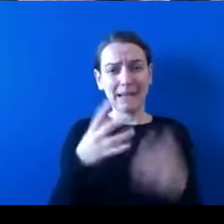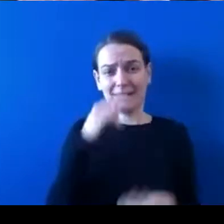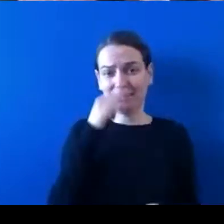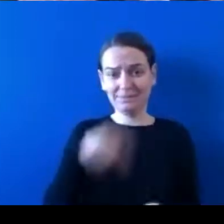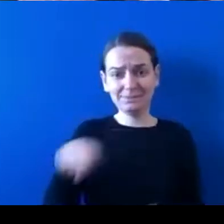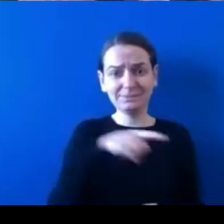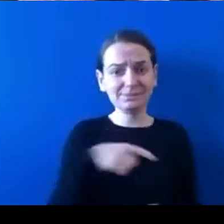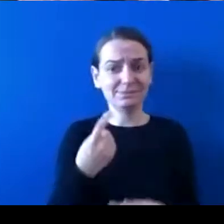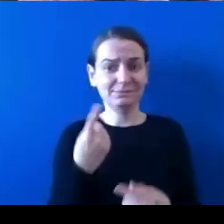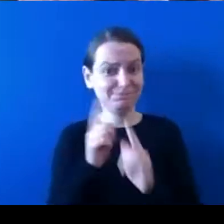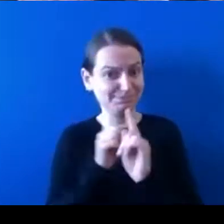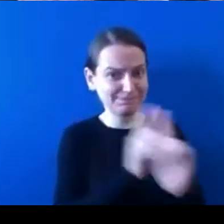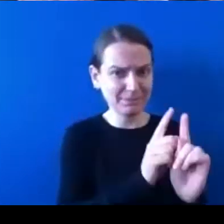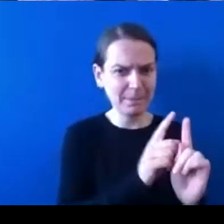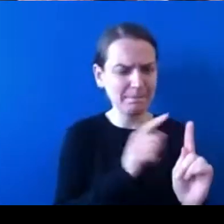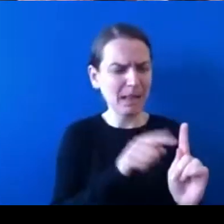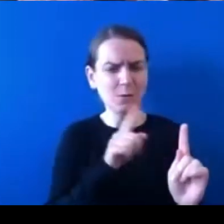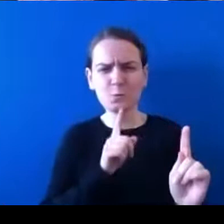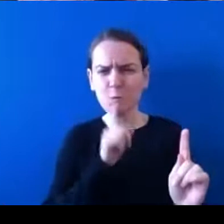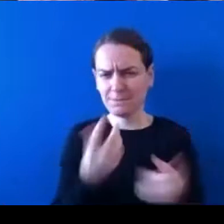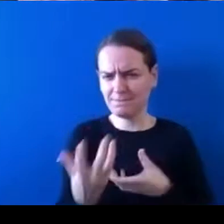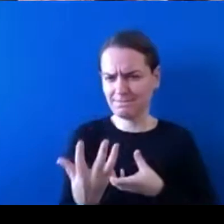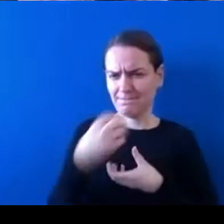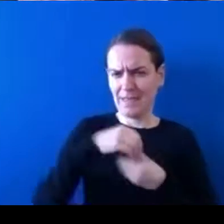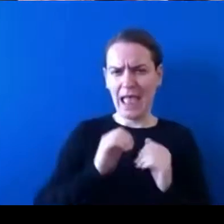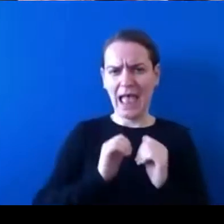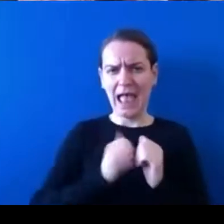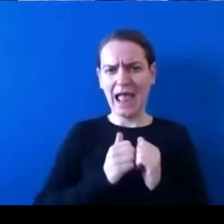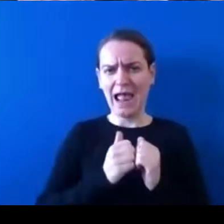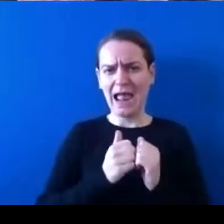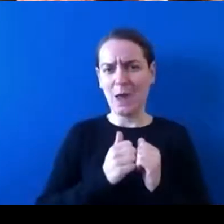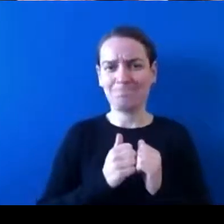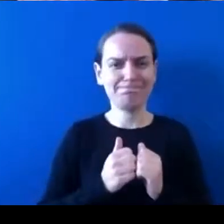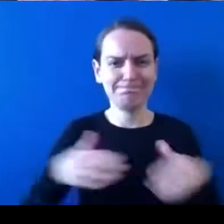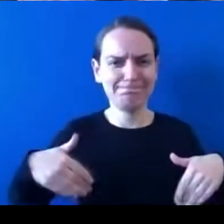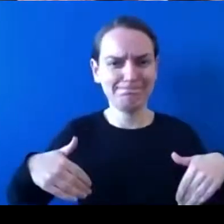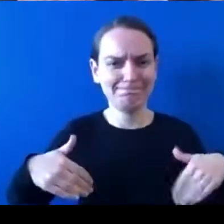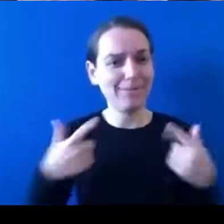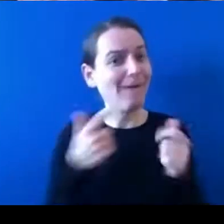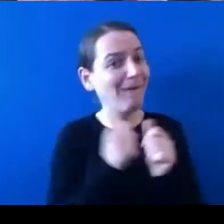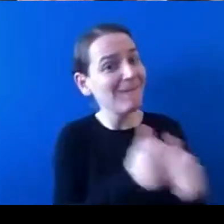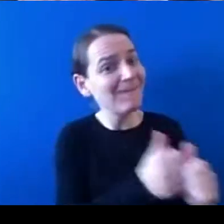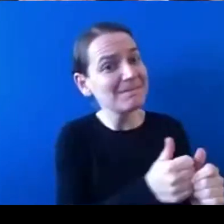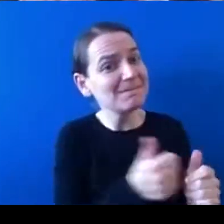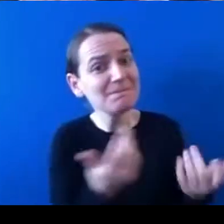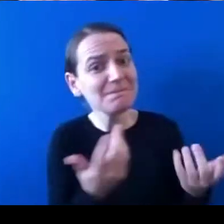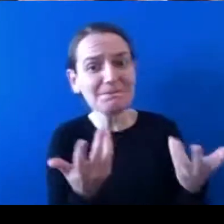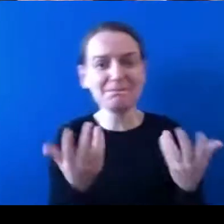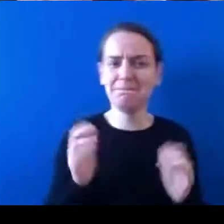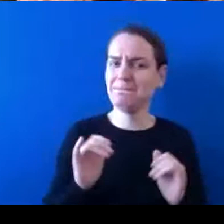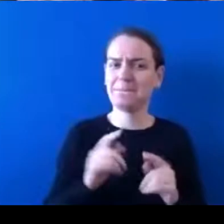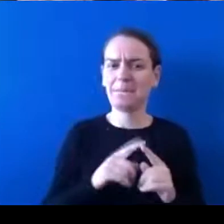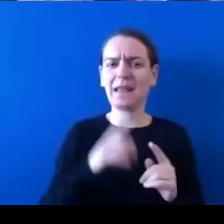They may be very familiar with the environment they're traveling in versus unfamiliar